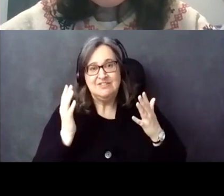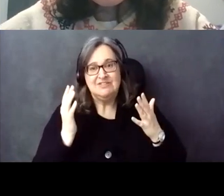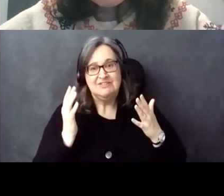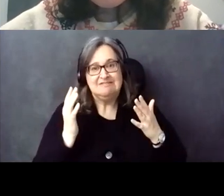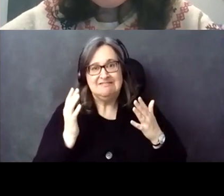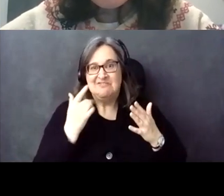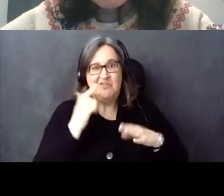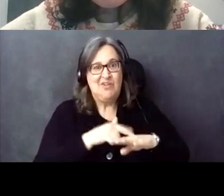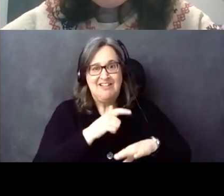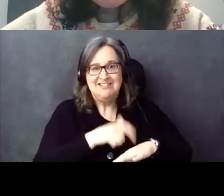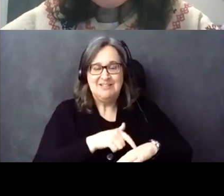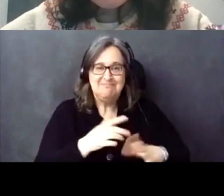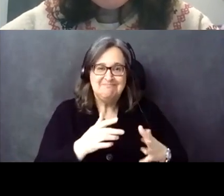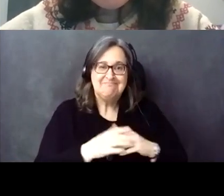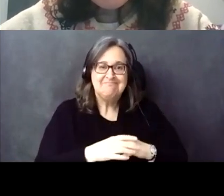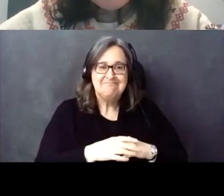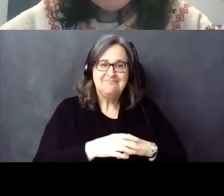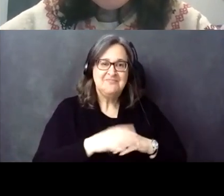longer than